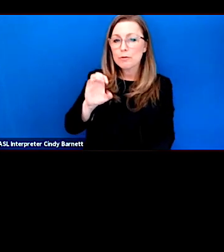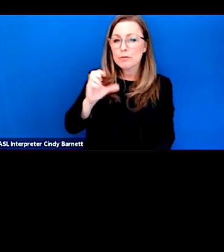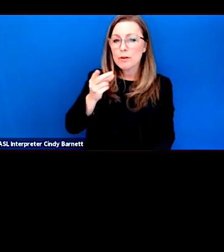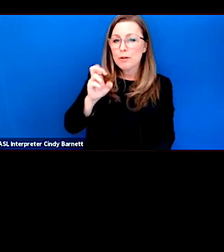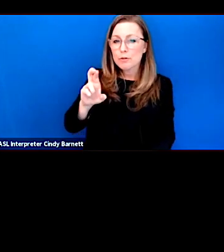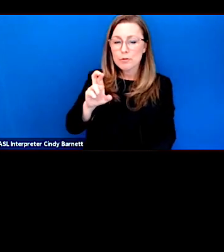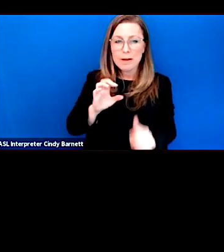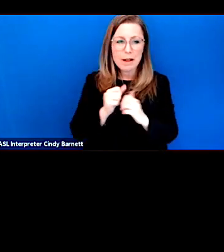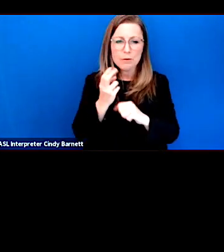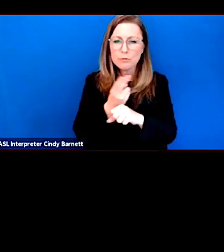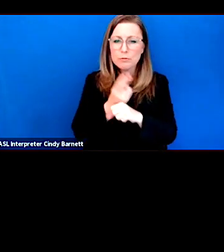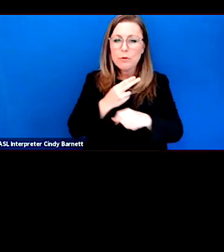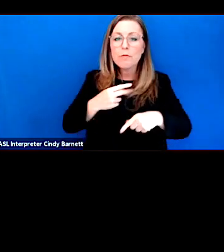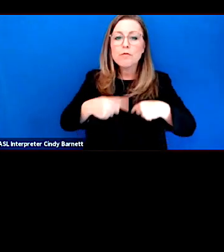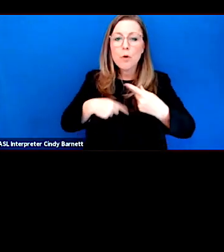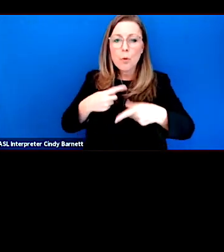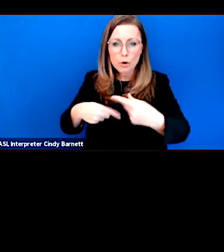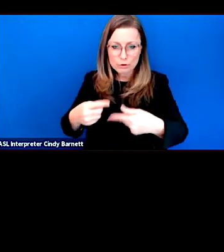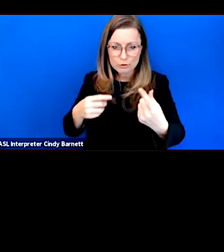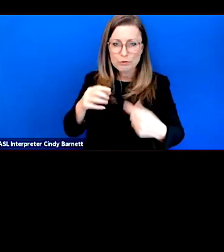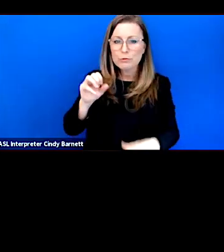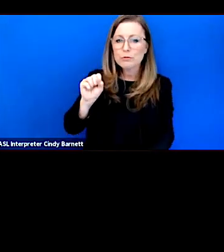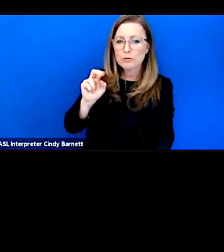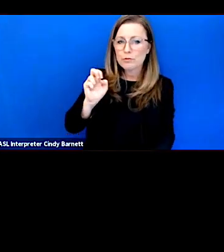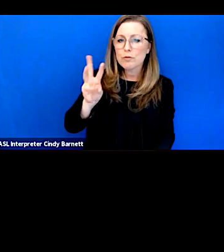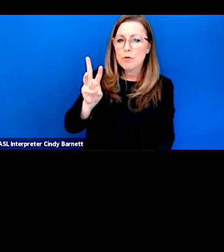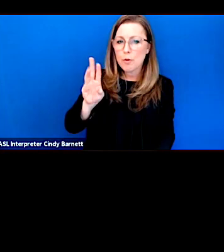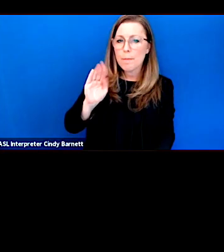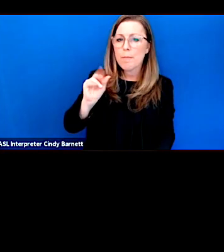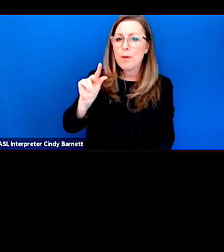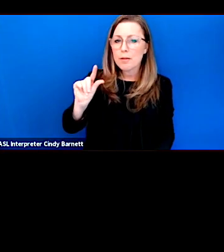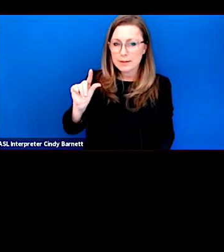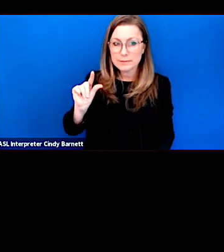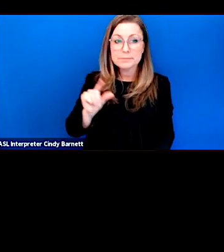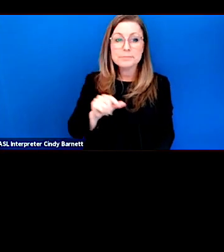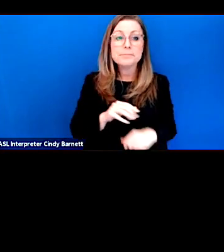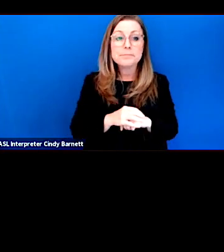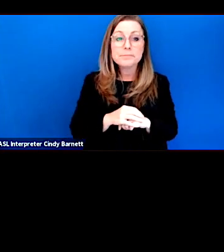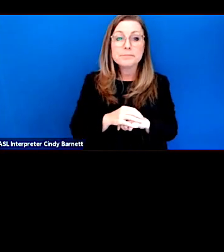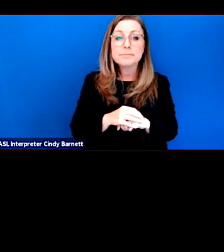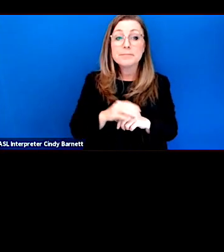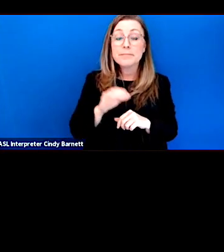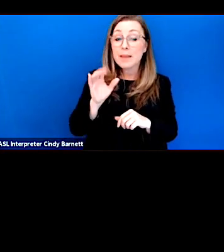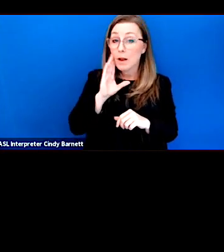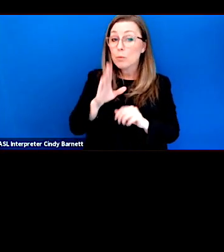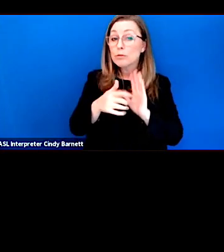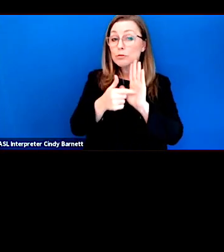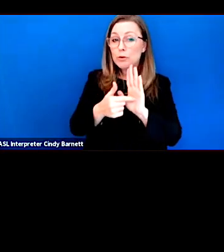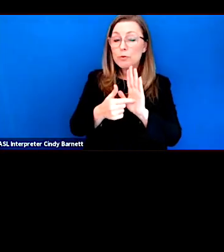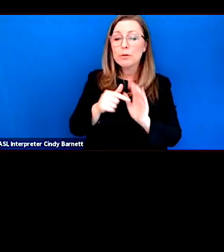the literature piece that I will use for forward snowballing is a 2012 publication written by Renata